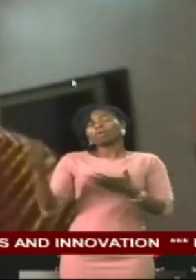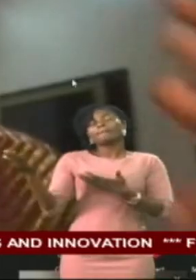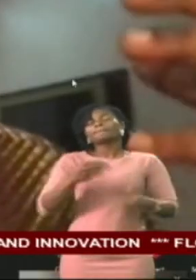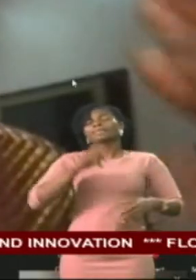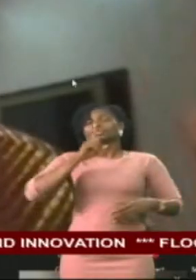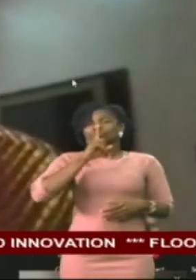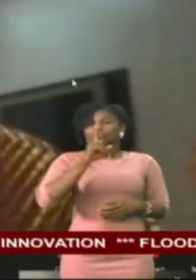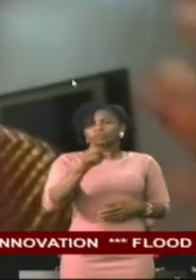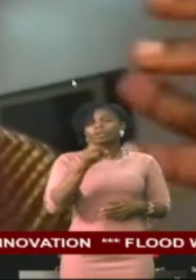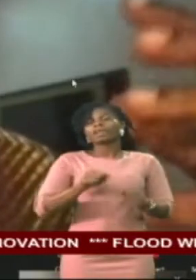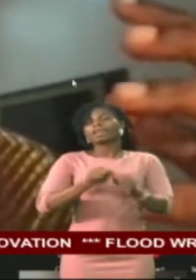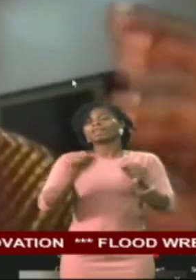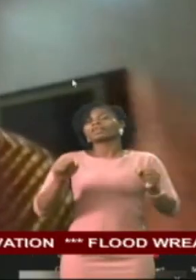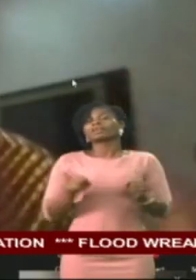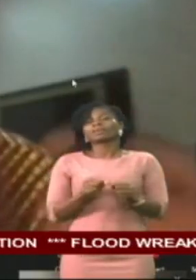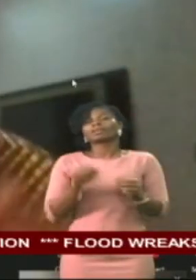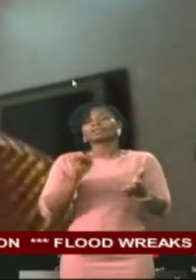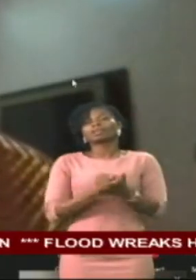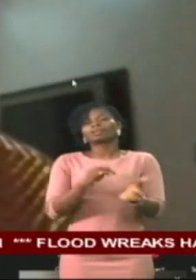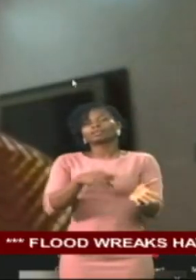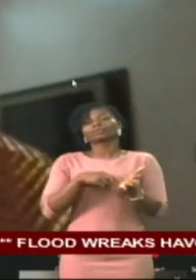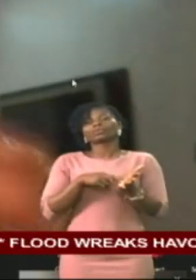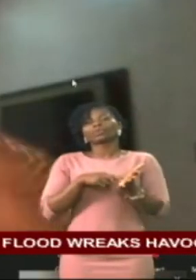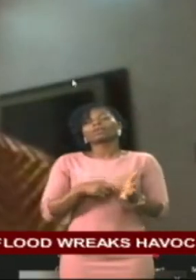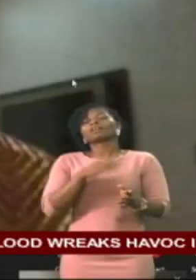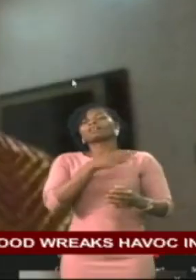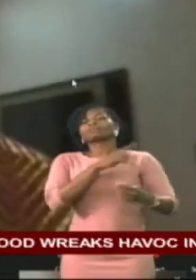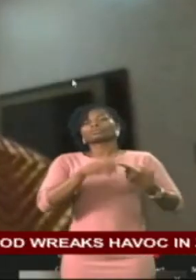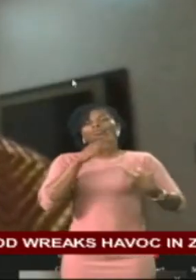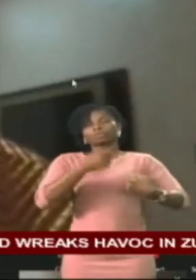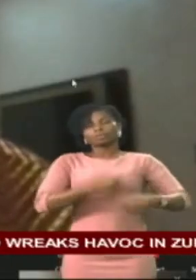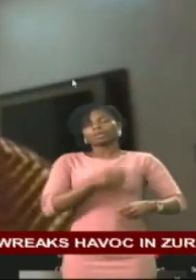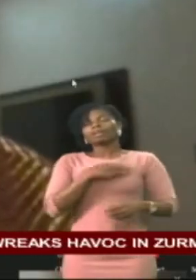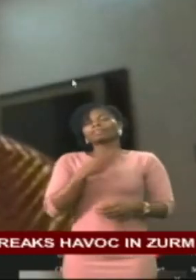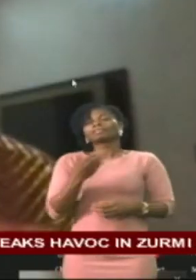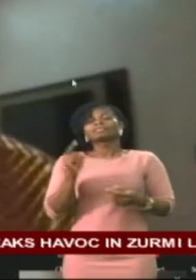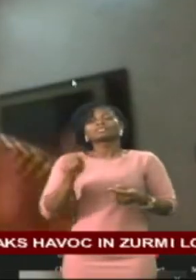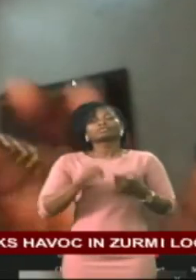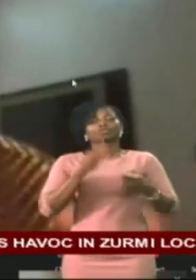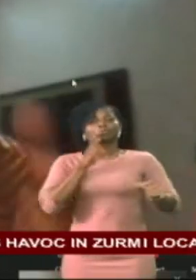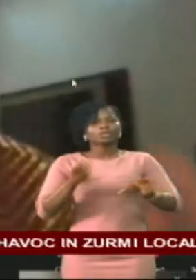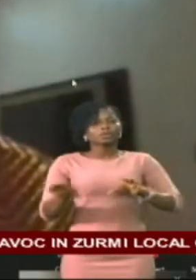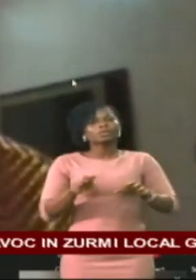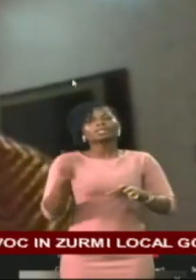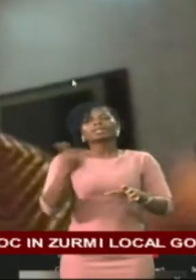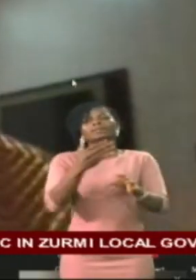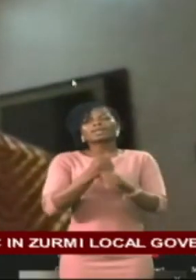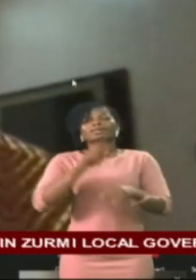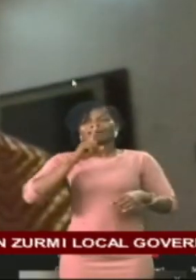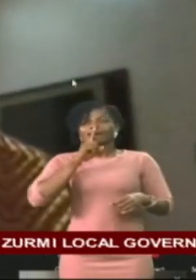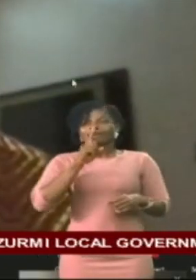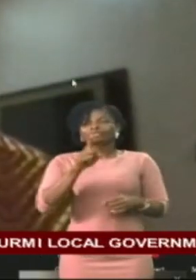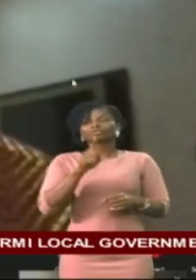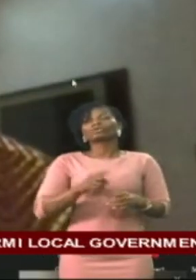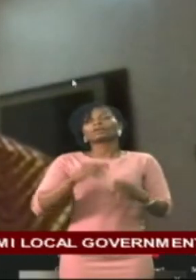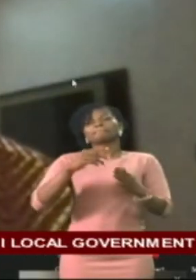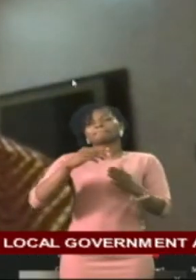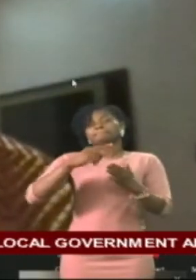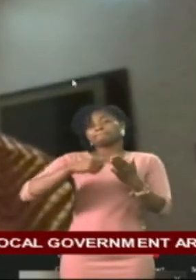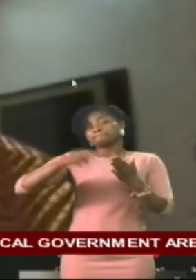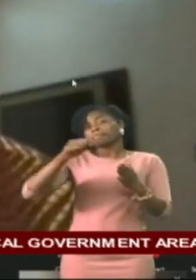real areas that require to be protected and things that need to be done on the ground. So they will get the actual plan, map the